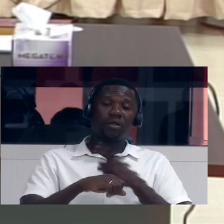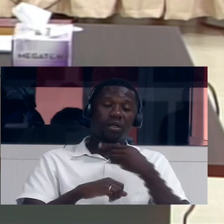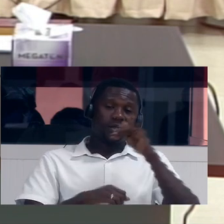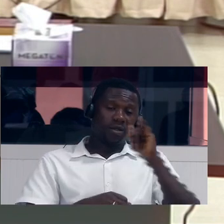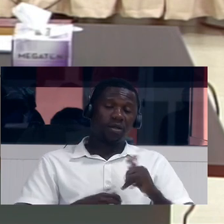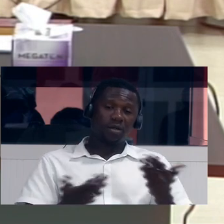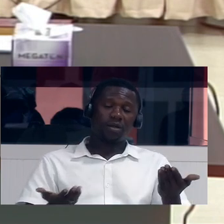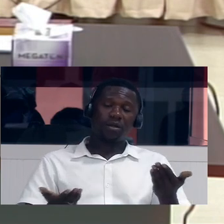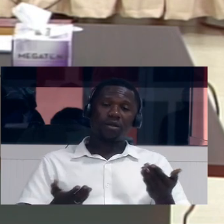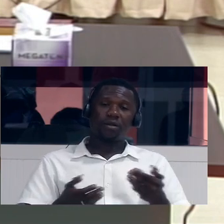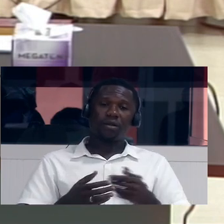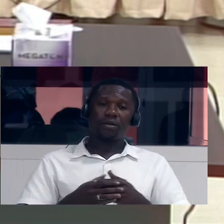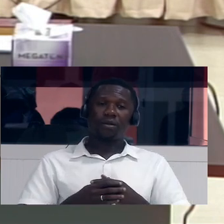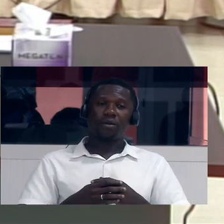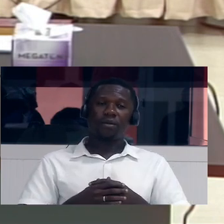during that year,